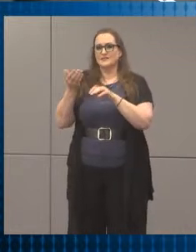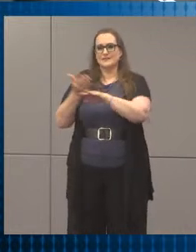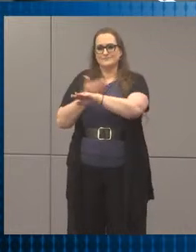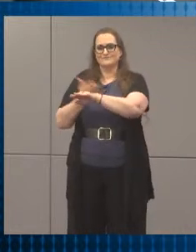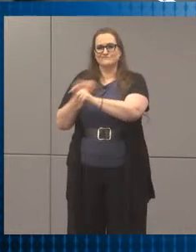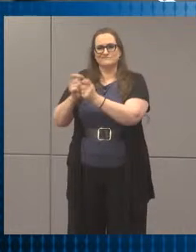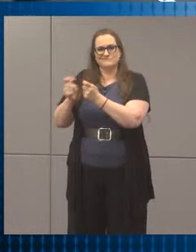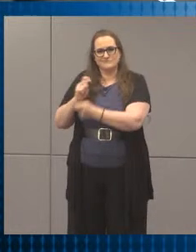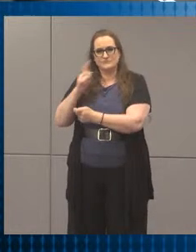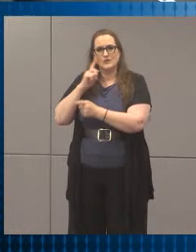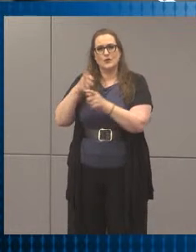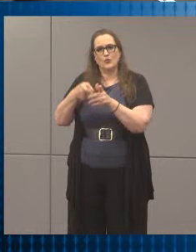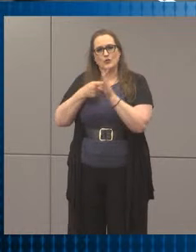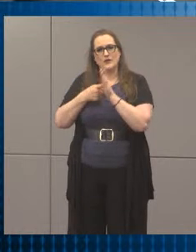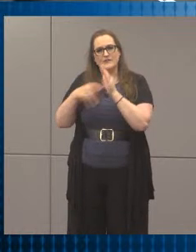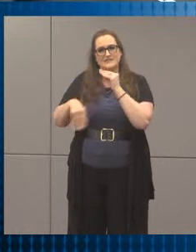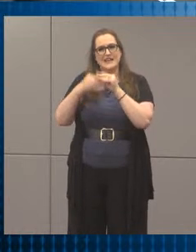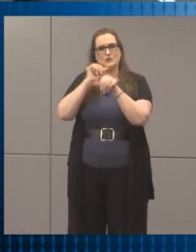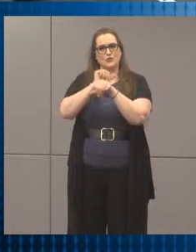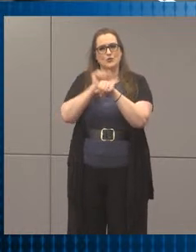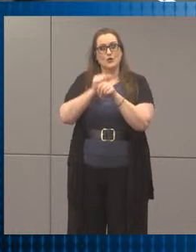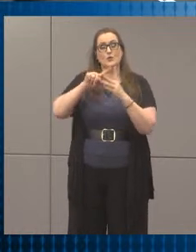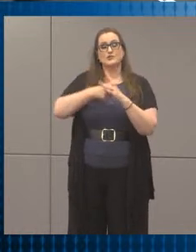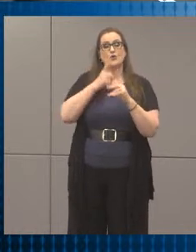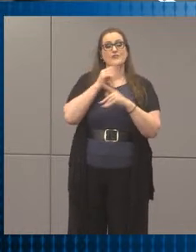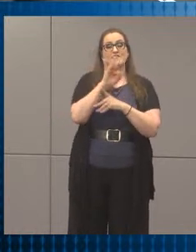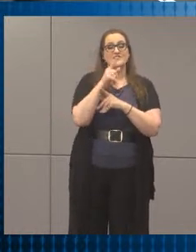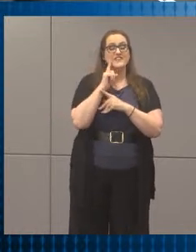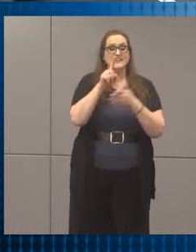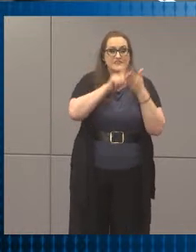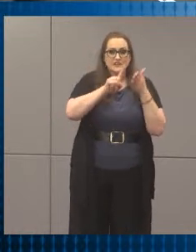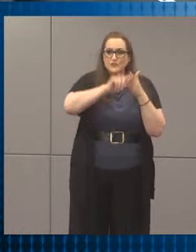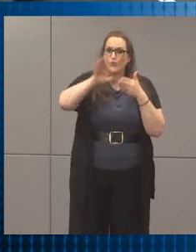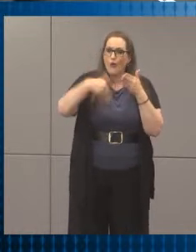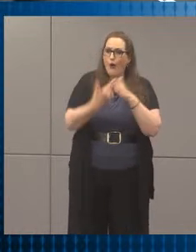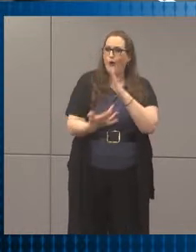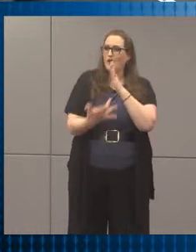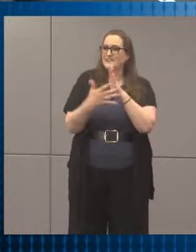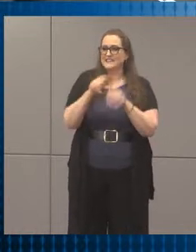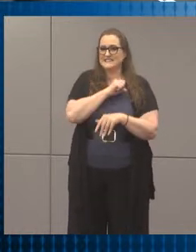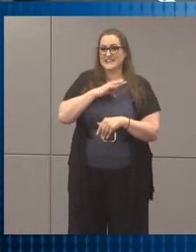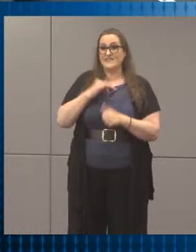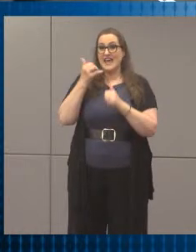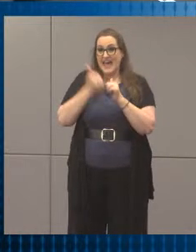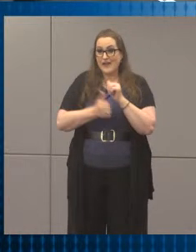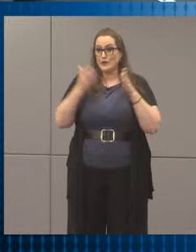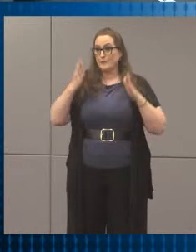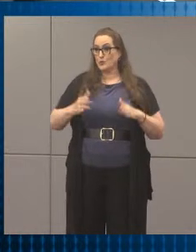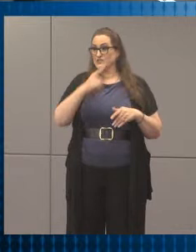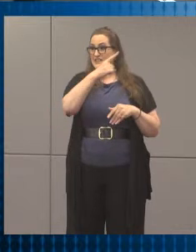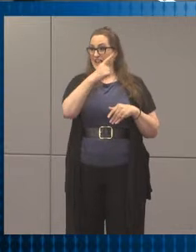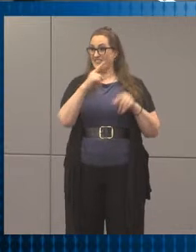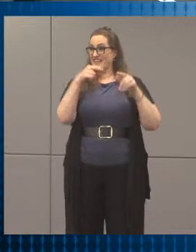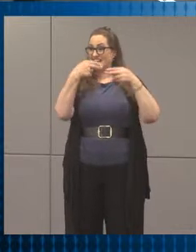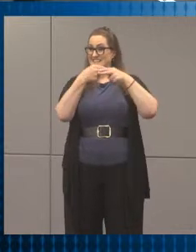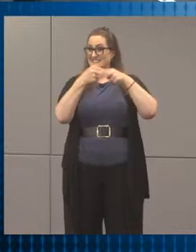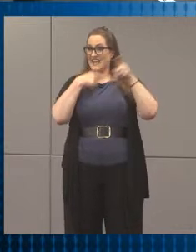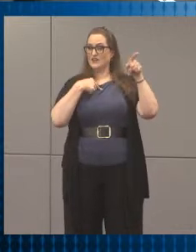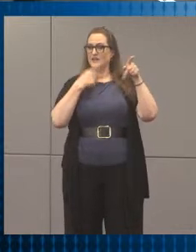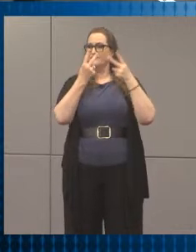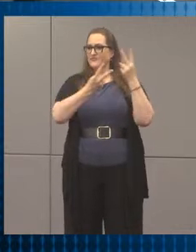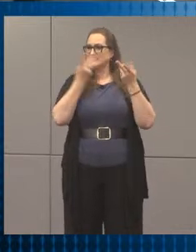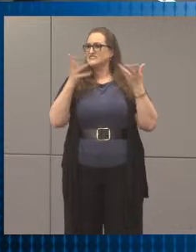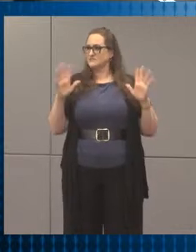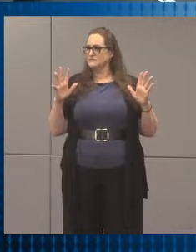extra work, and we start with field investigations by all of our technical staff. Every person on that previous slide has visited the existing